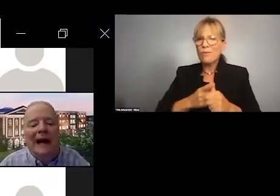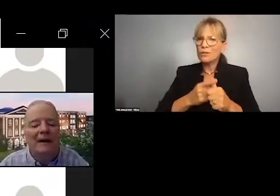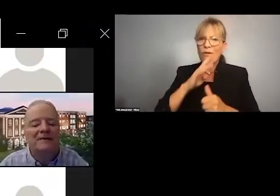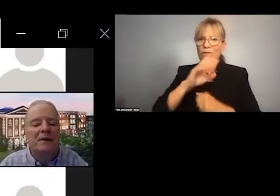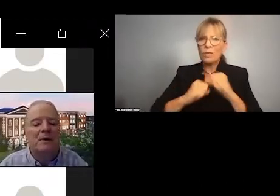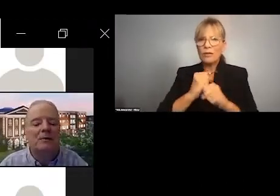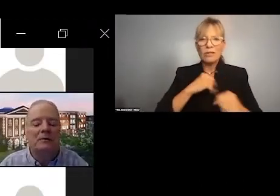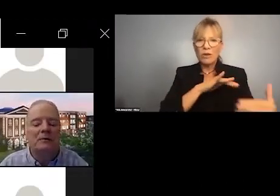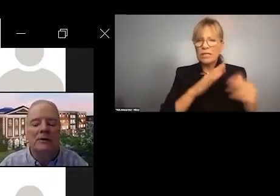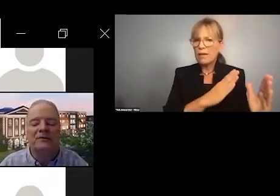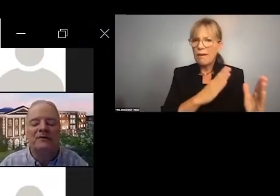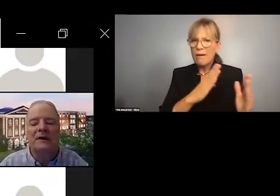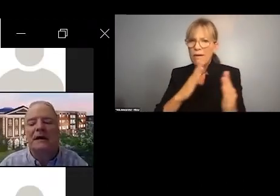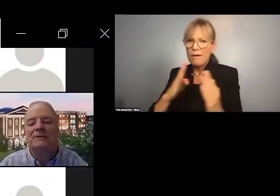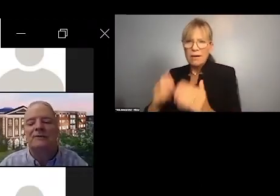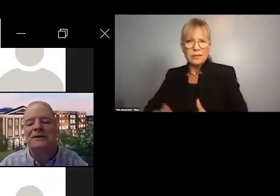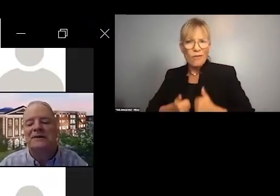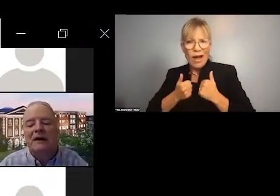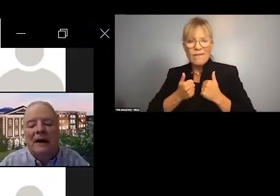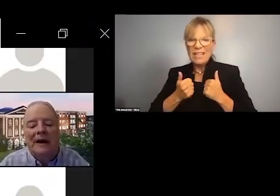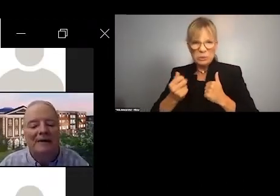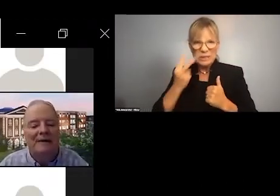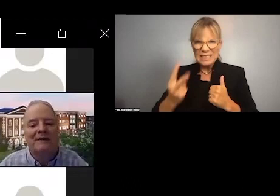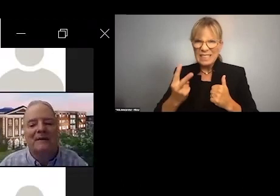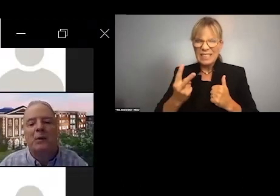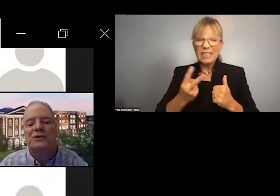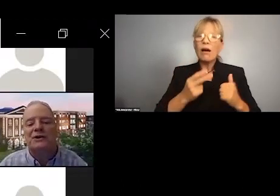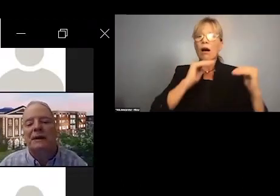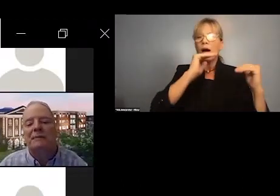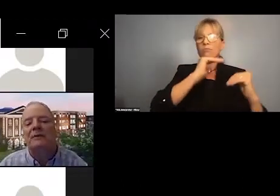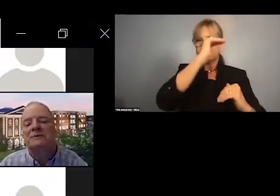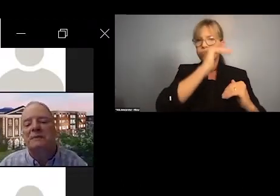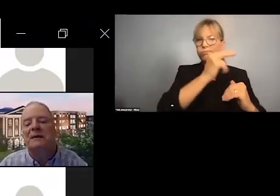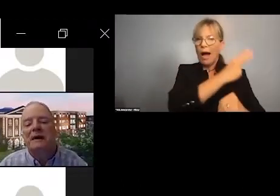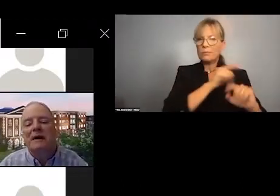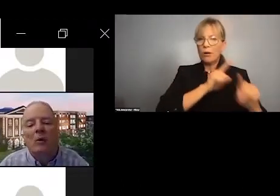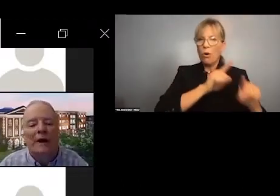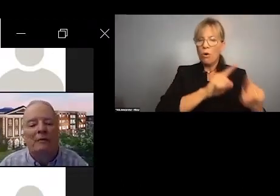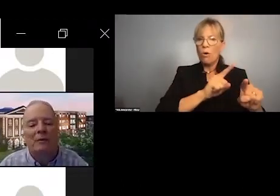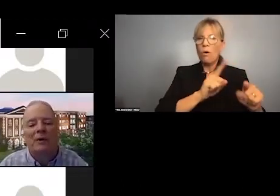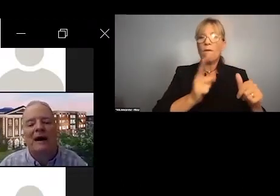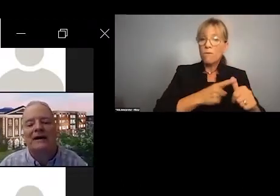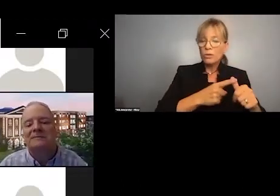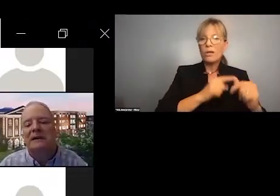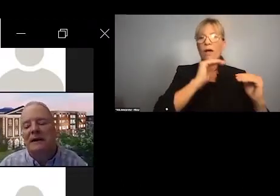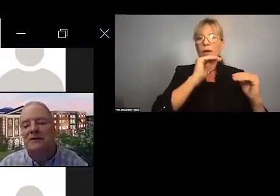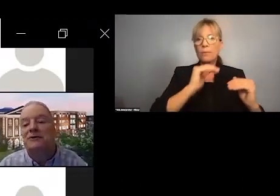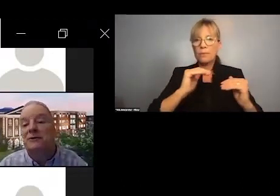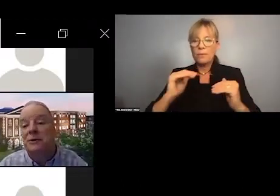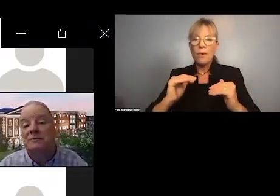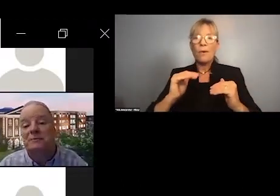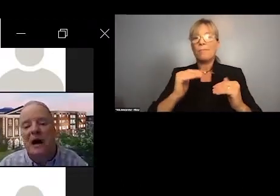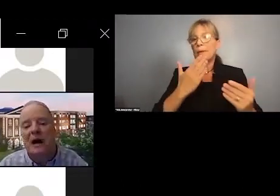our study. And so you see the increase in the portion of people who spent a week or more in